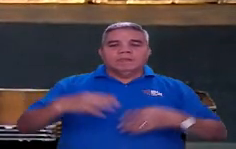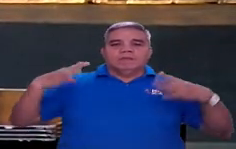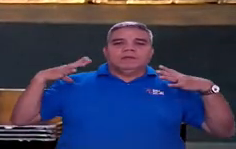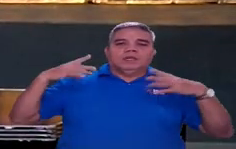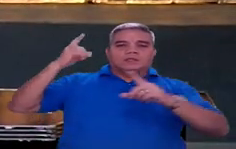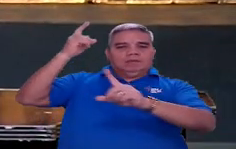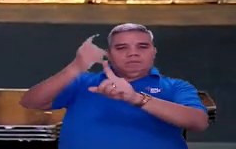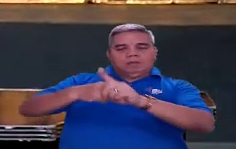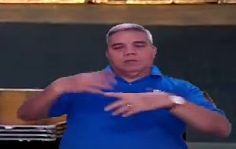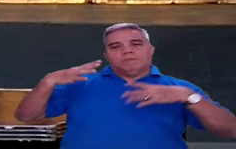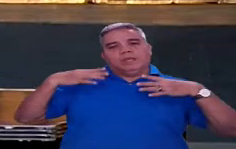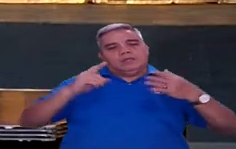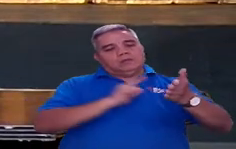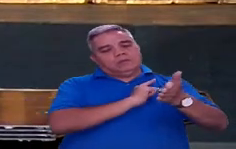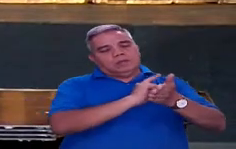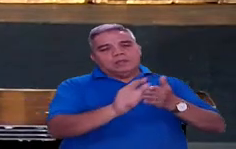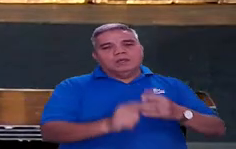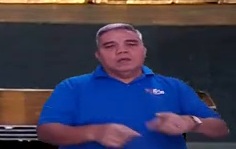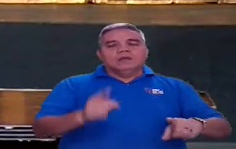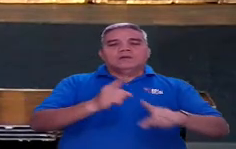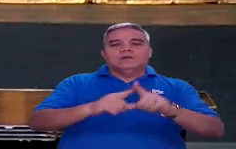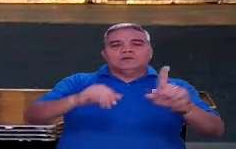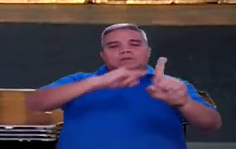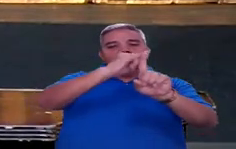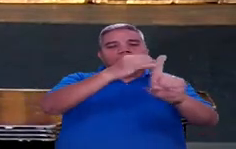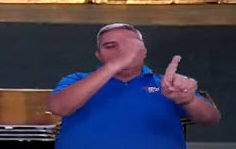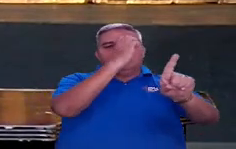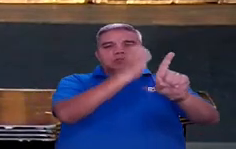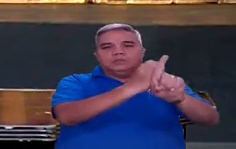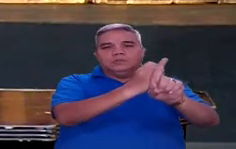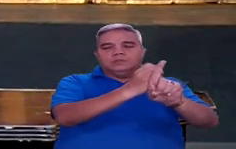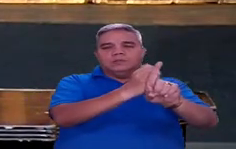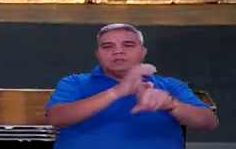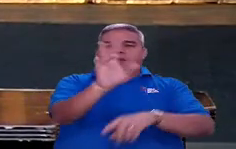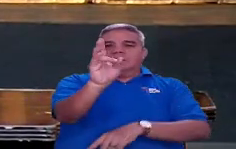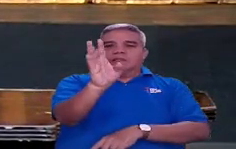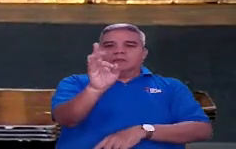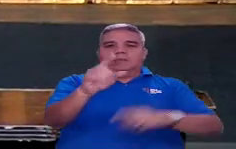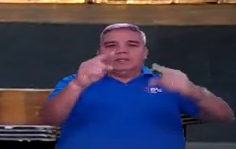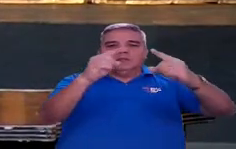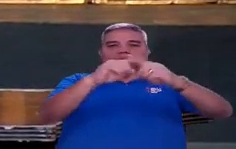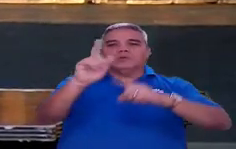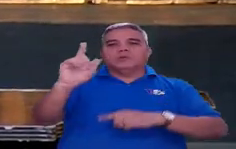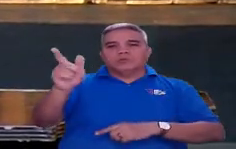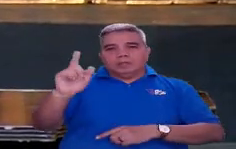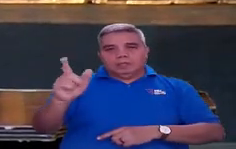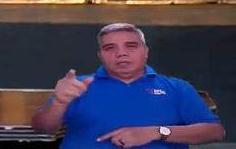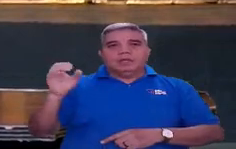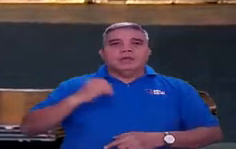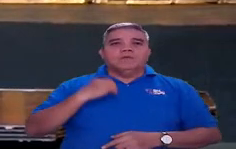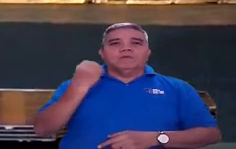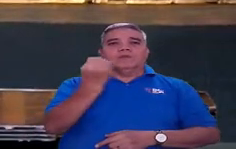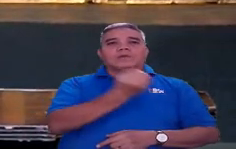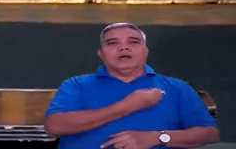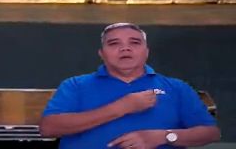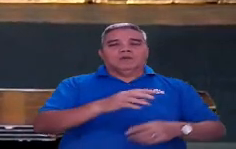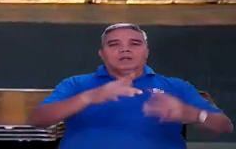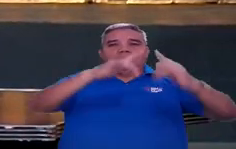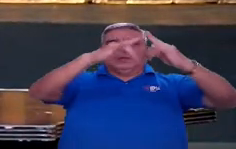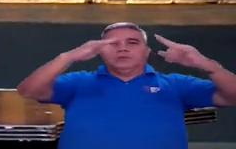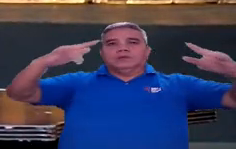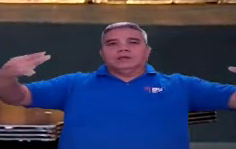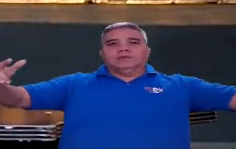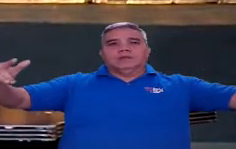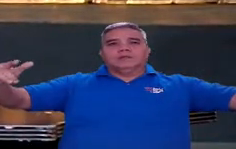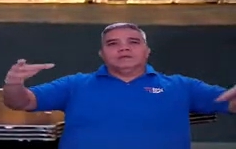month or a vacation week. So it's going to be on June 17 to 20 will be our Youth